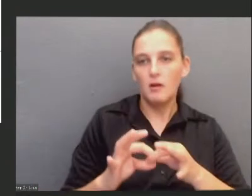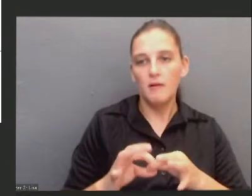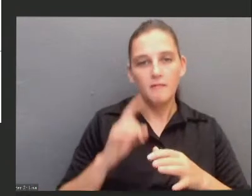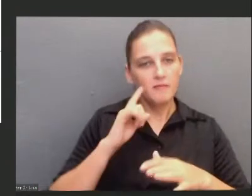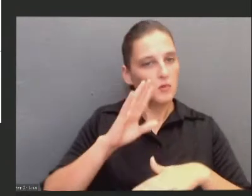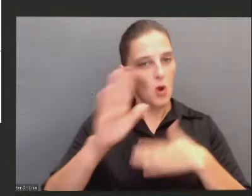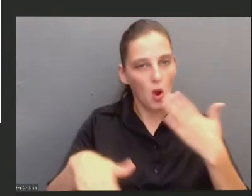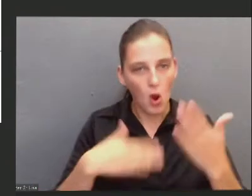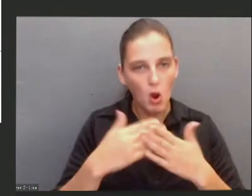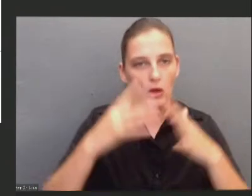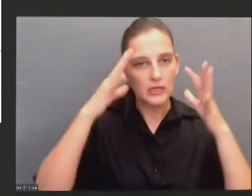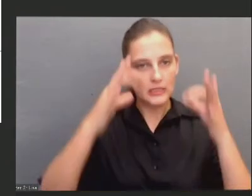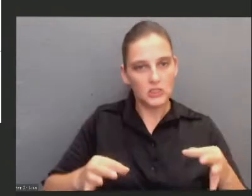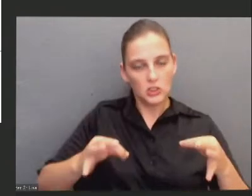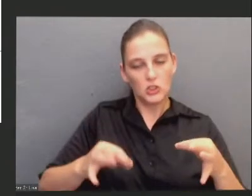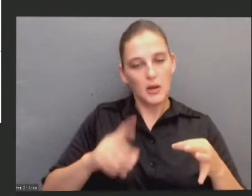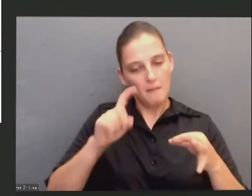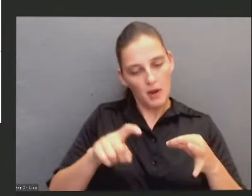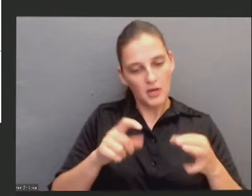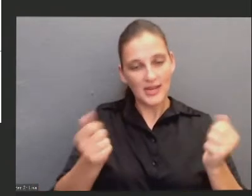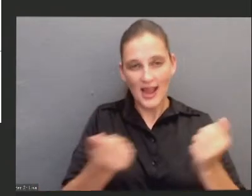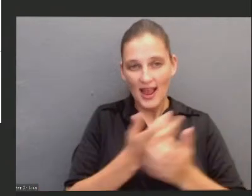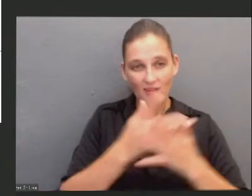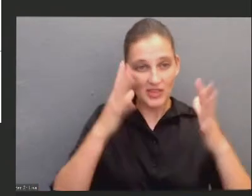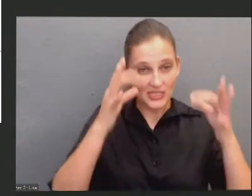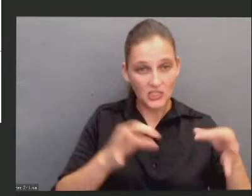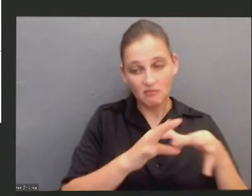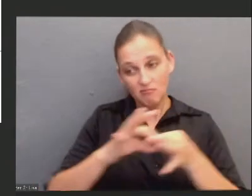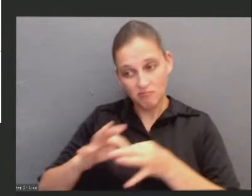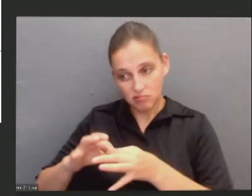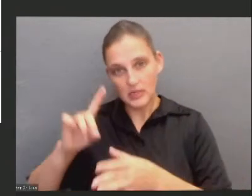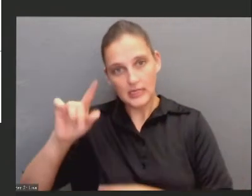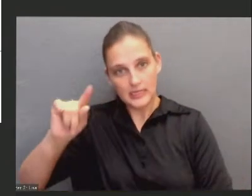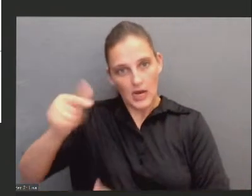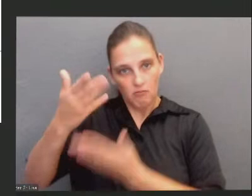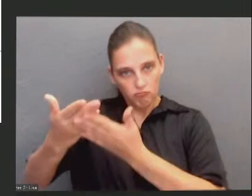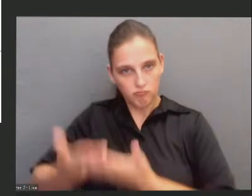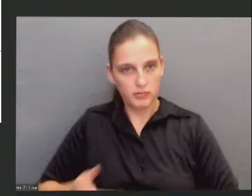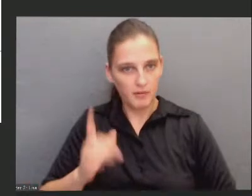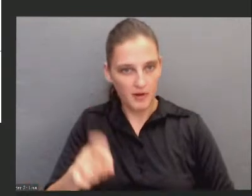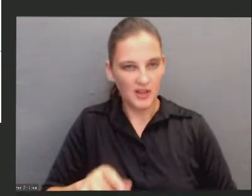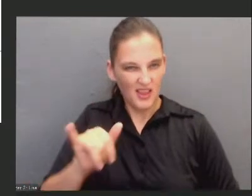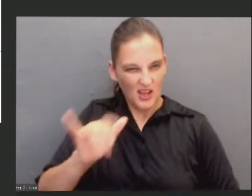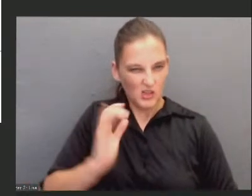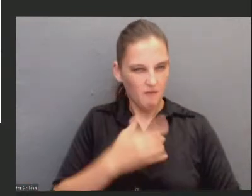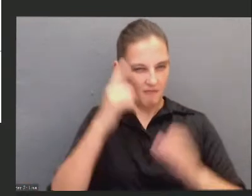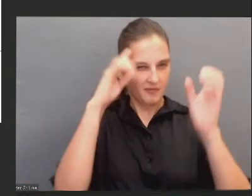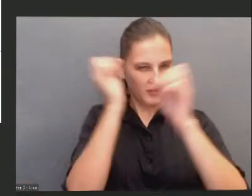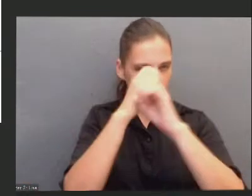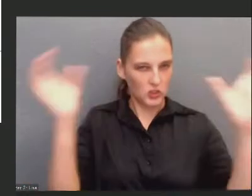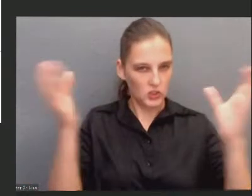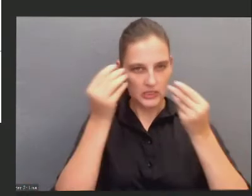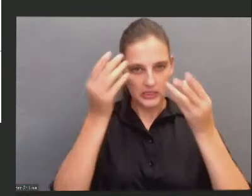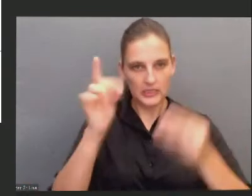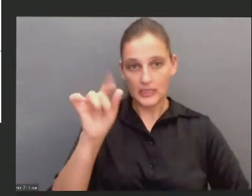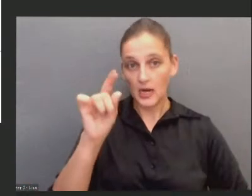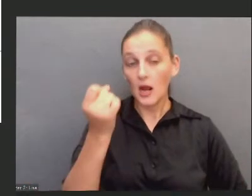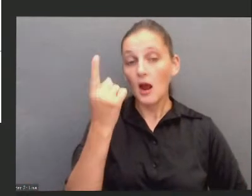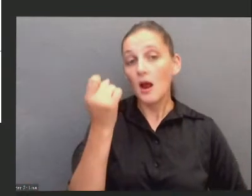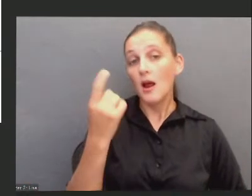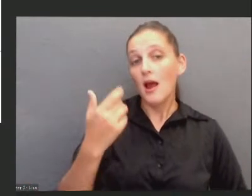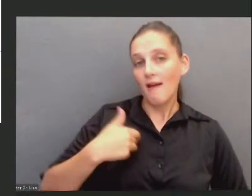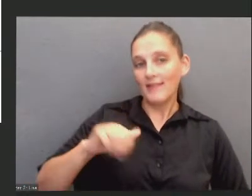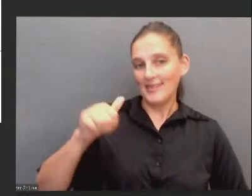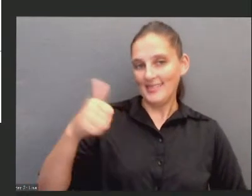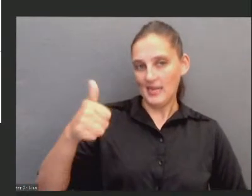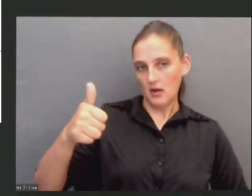in equity. So that is our vision for data, and we now have 10 prioritized recommendations that we think would really help the